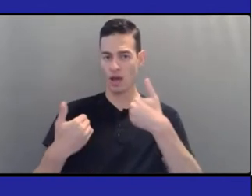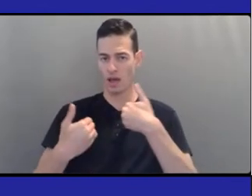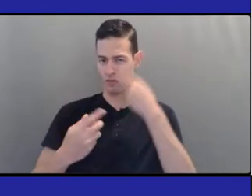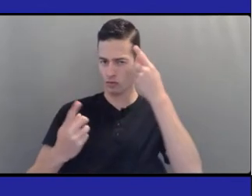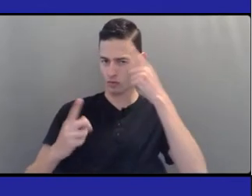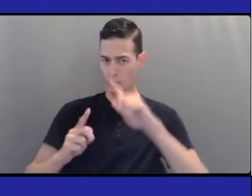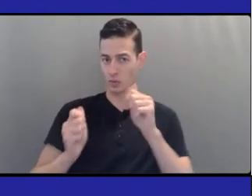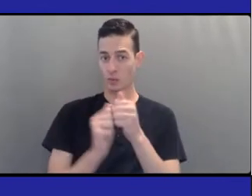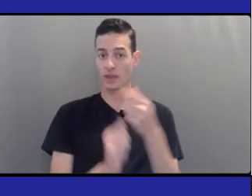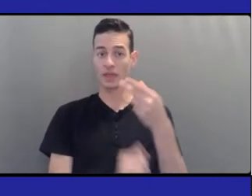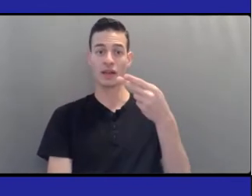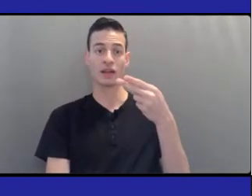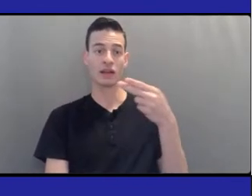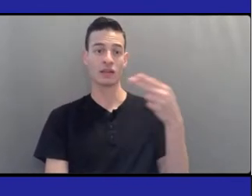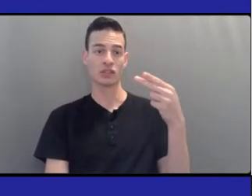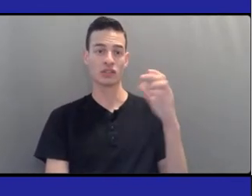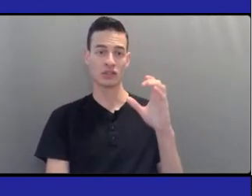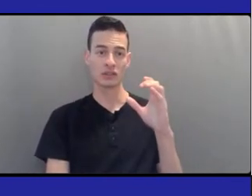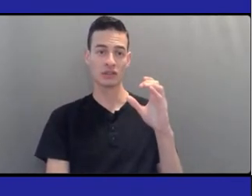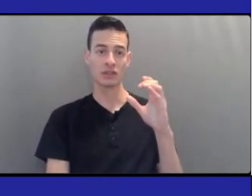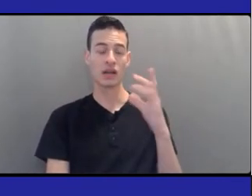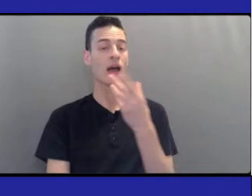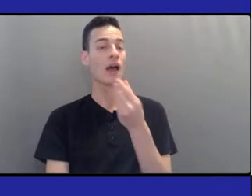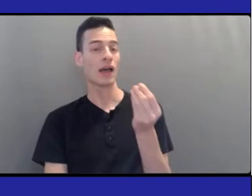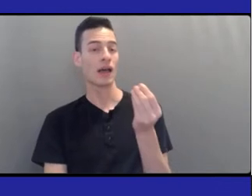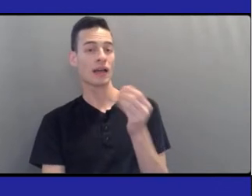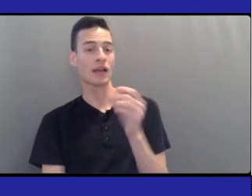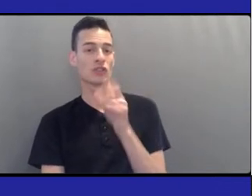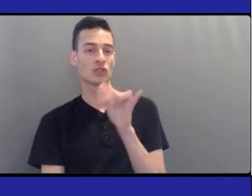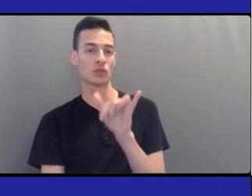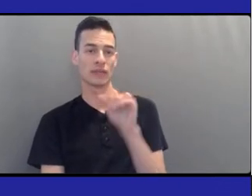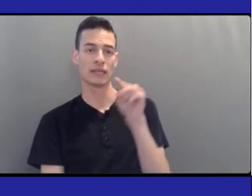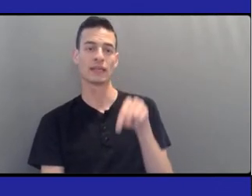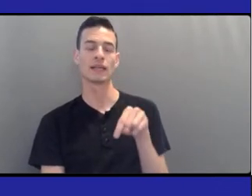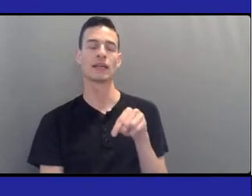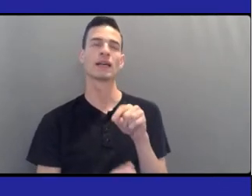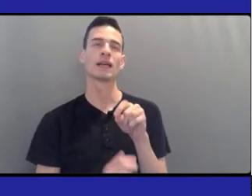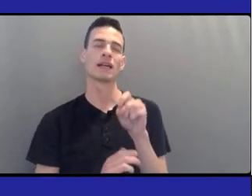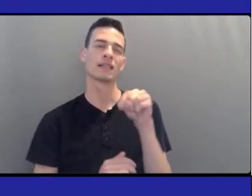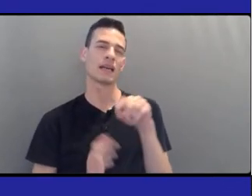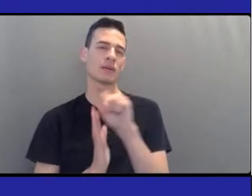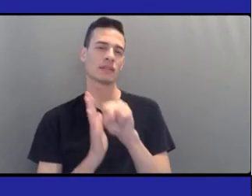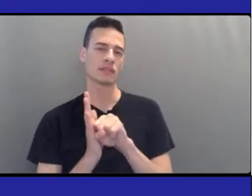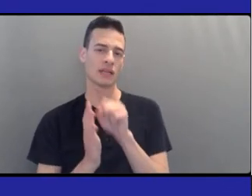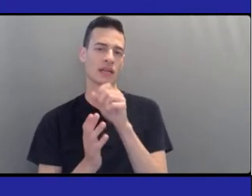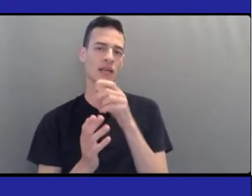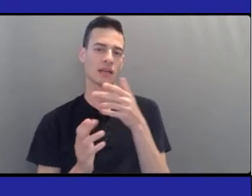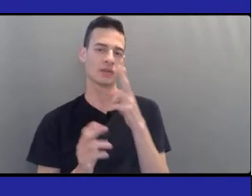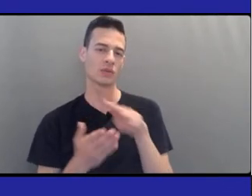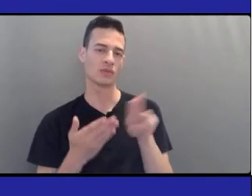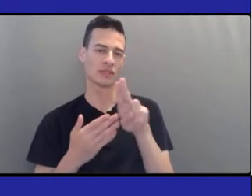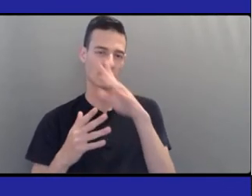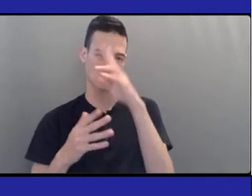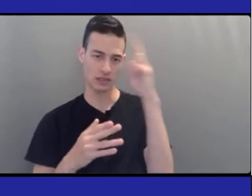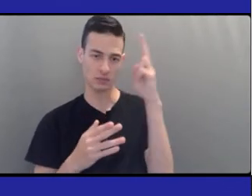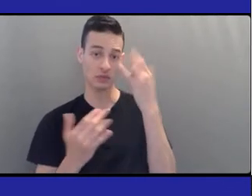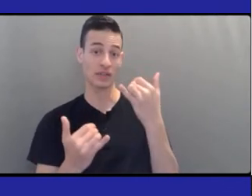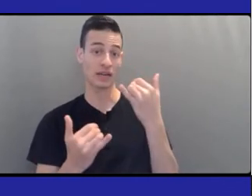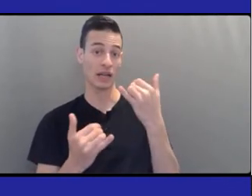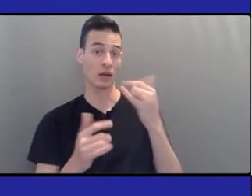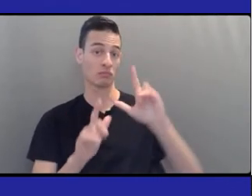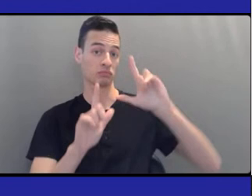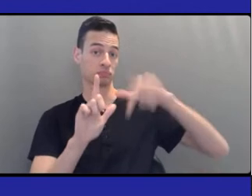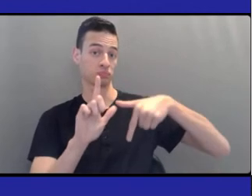H&H and SUNY Downstate Health Services University, which is set to expire June 30th,